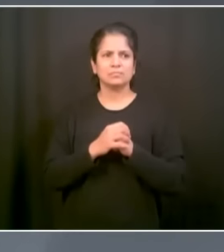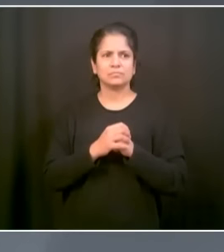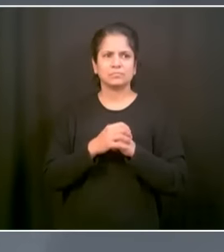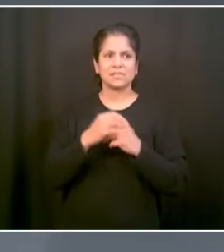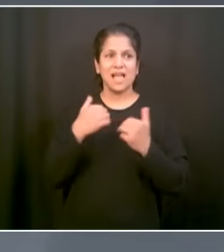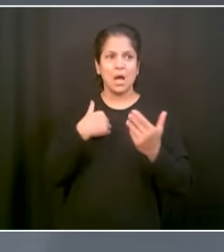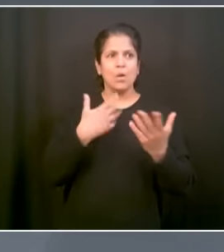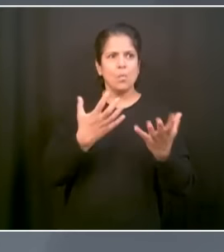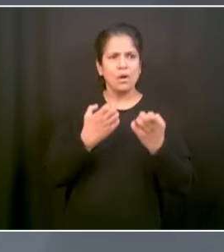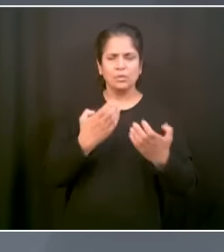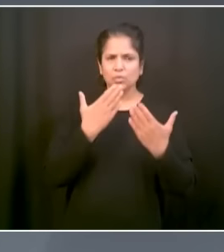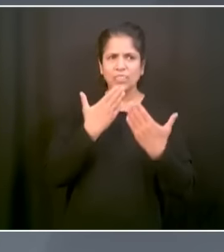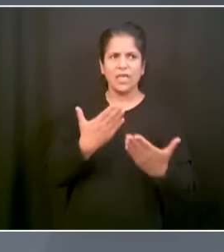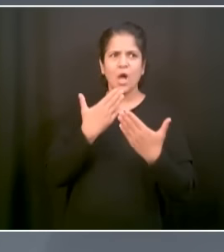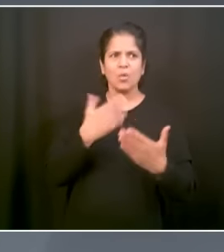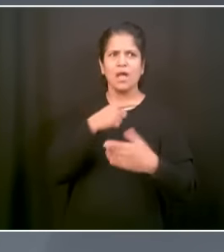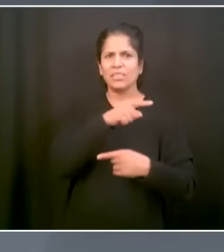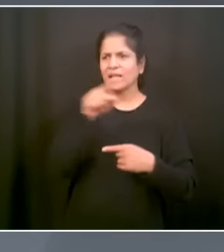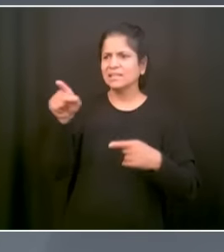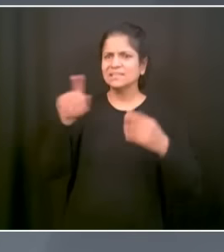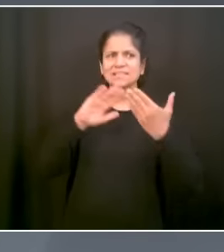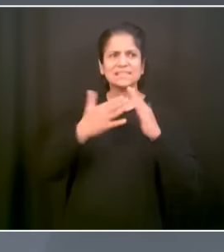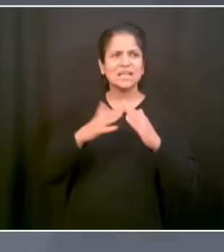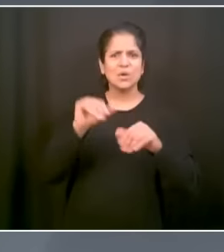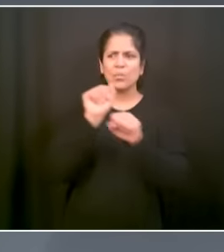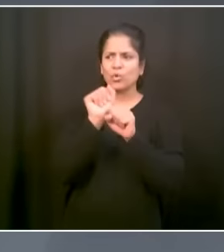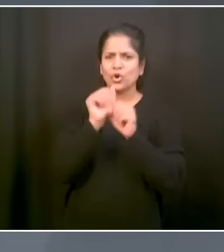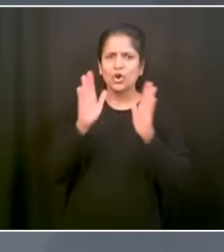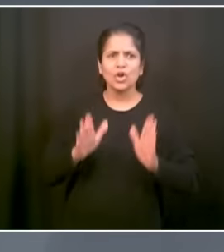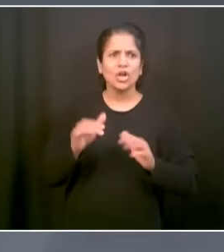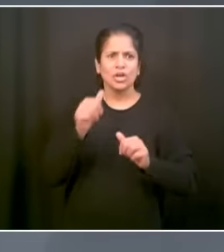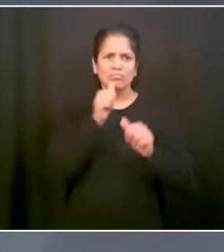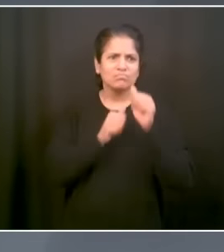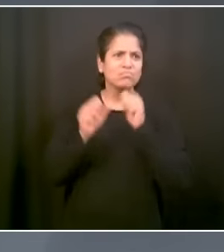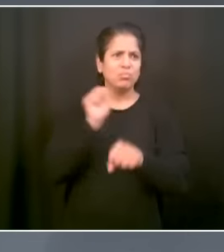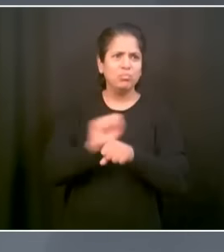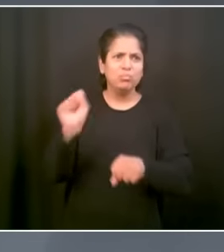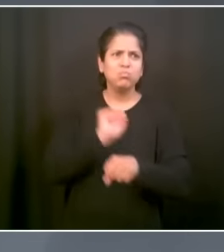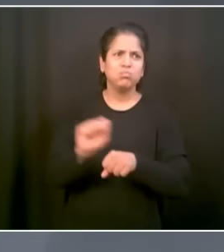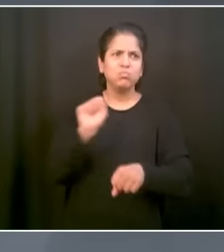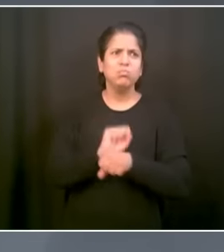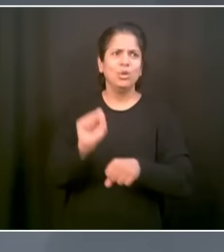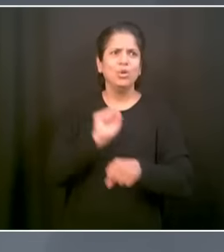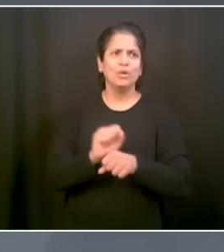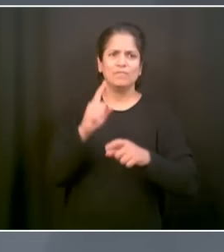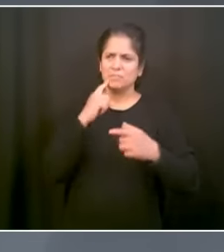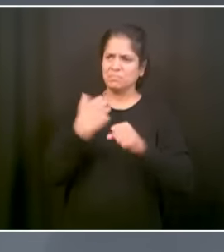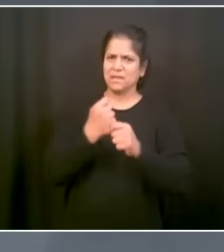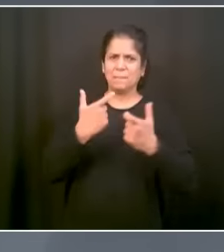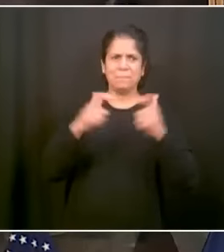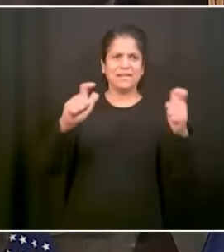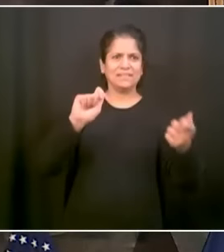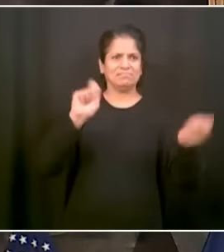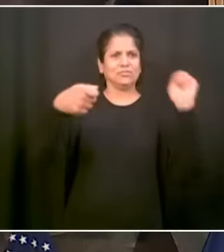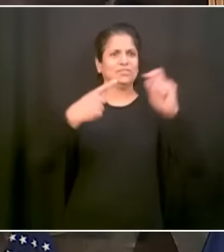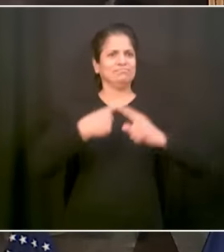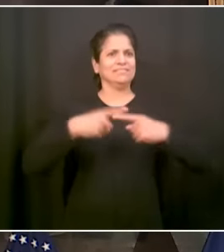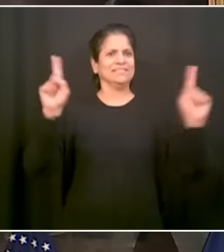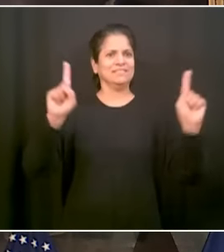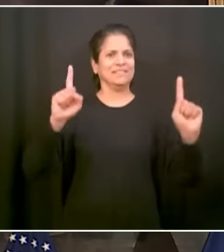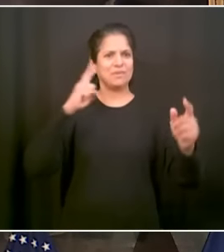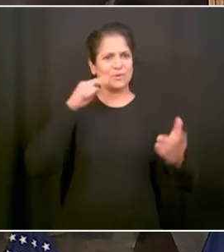city workers who are the difference in this moment between those being outside and those coming inside. Thank you, Melissa.